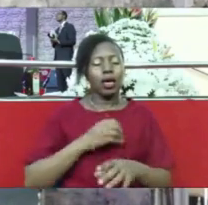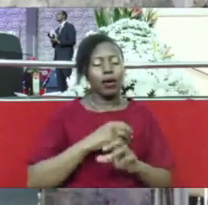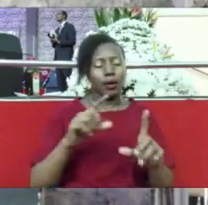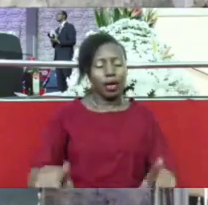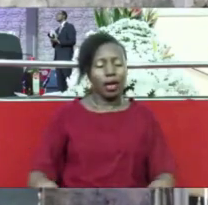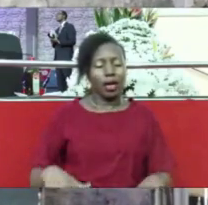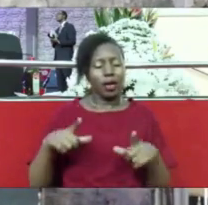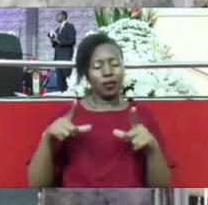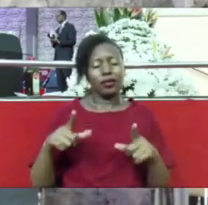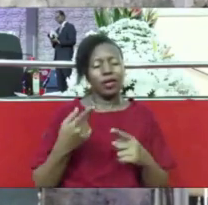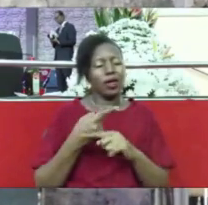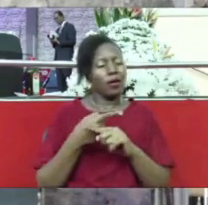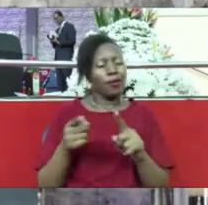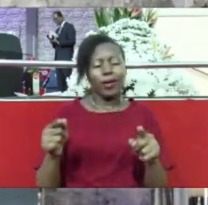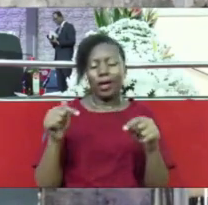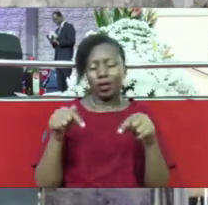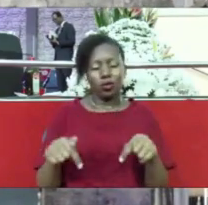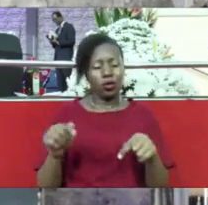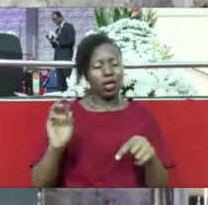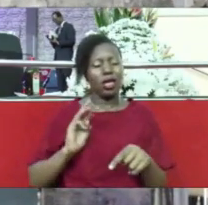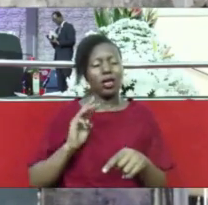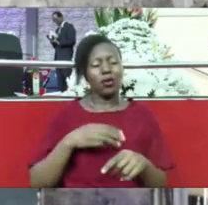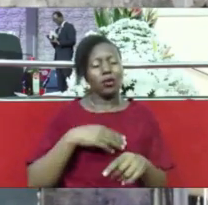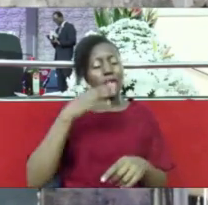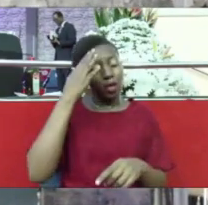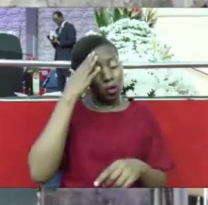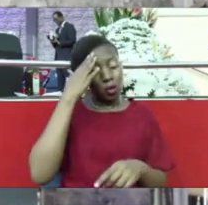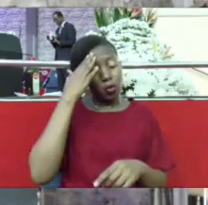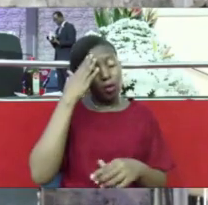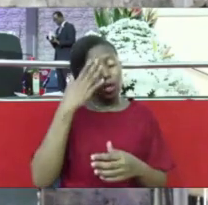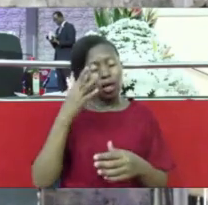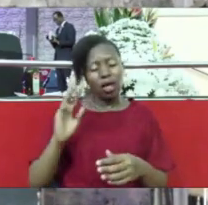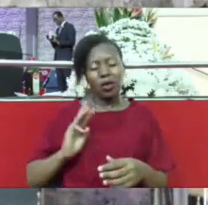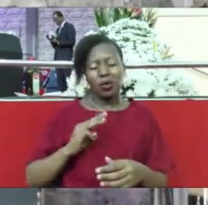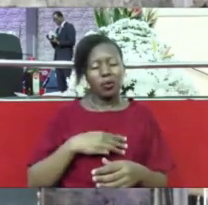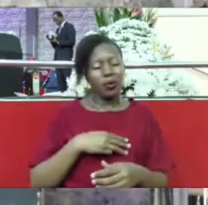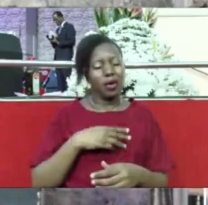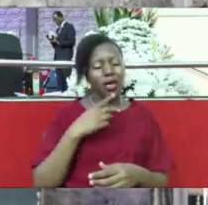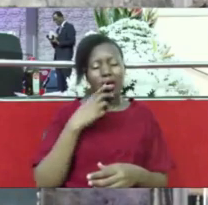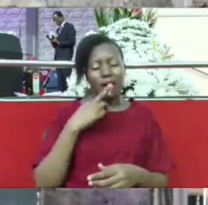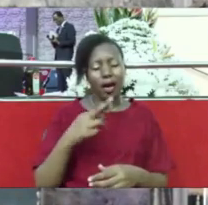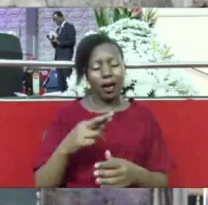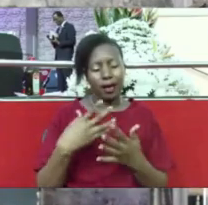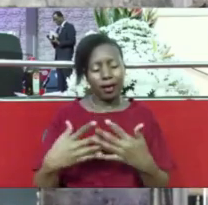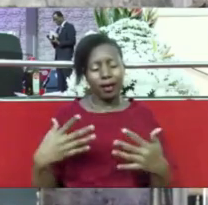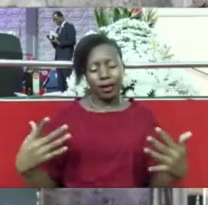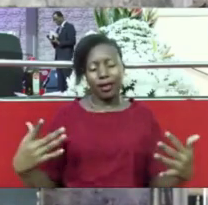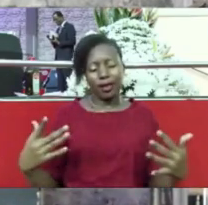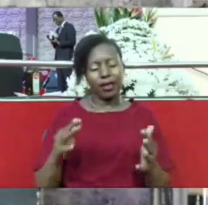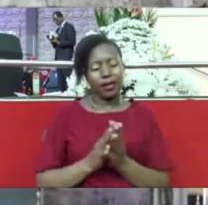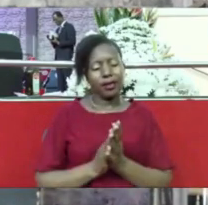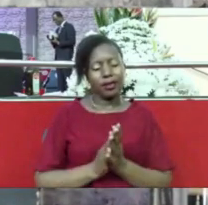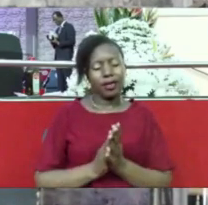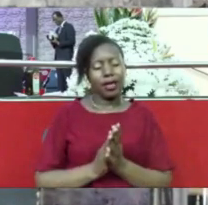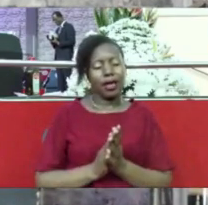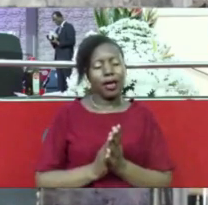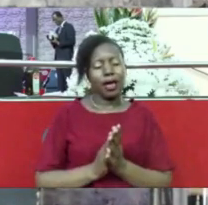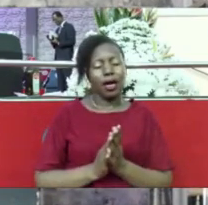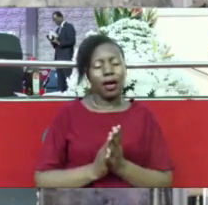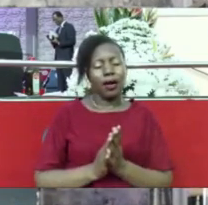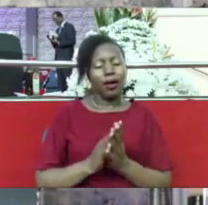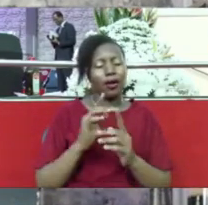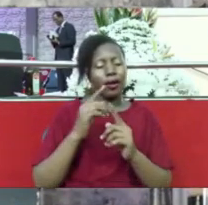are just implements, oh God. Tumetambua sisi ni vyombo tu. May you use us, oh Father, to do the threshing of the